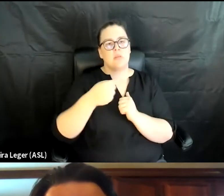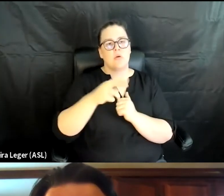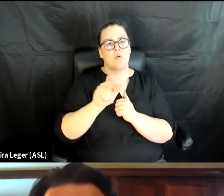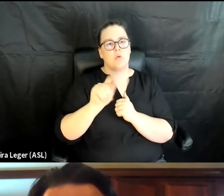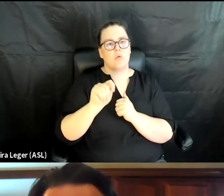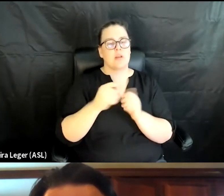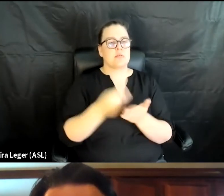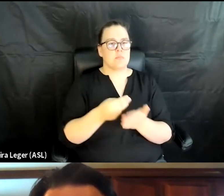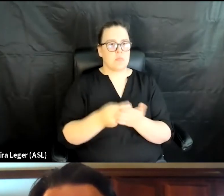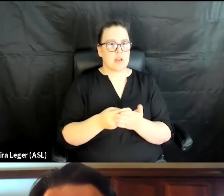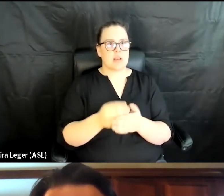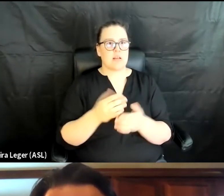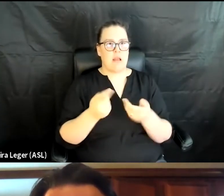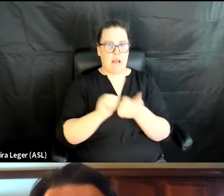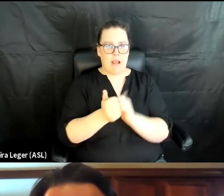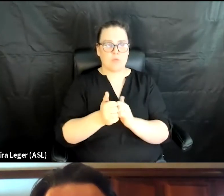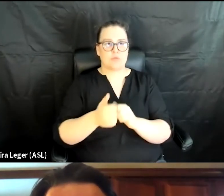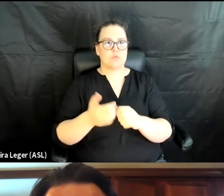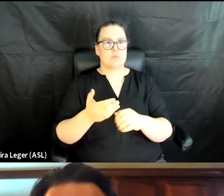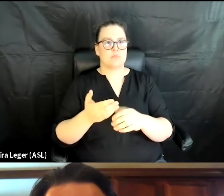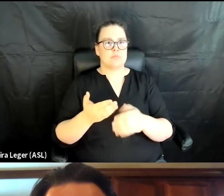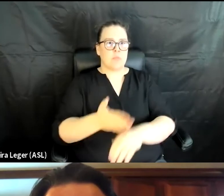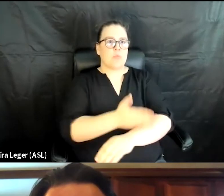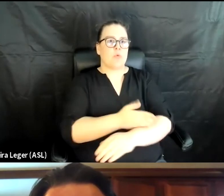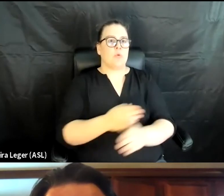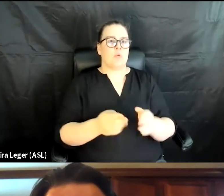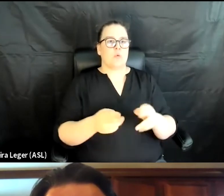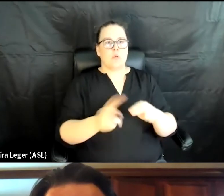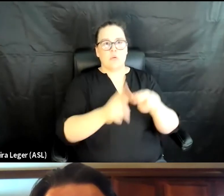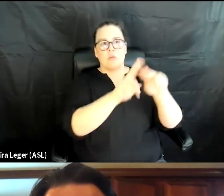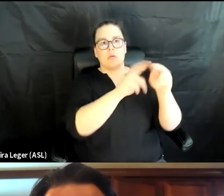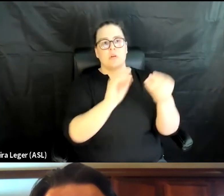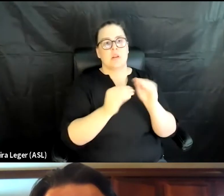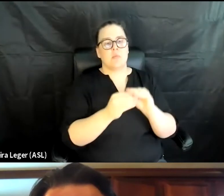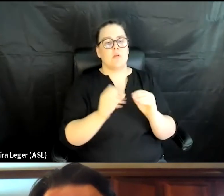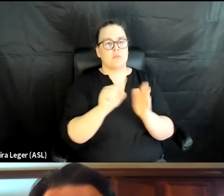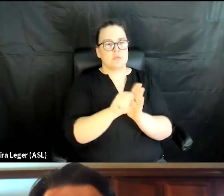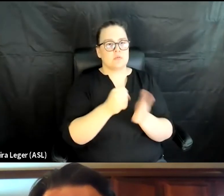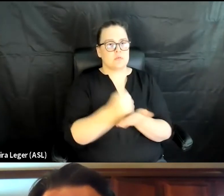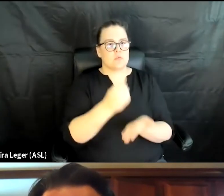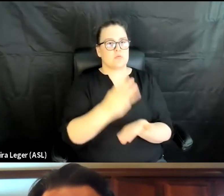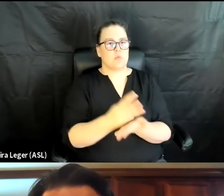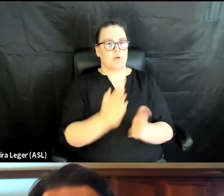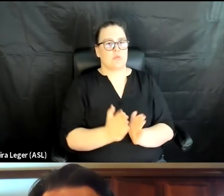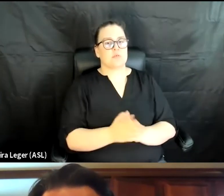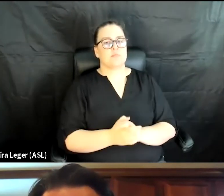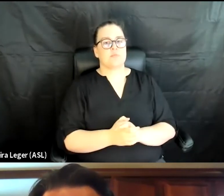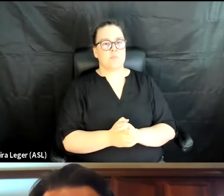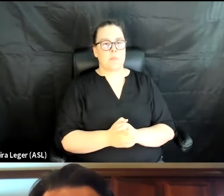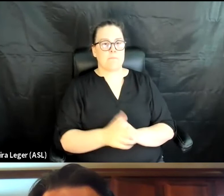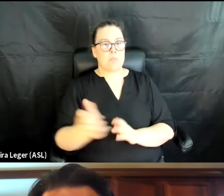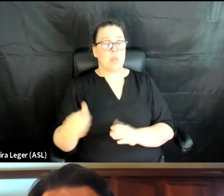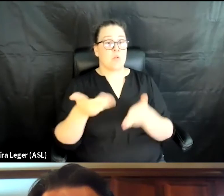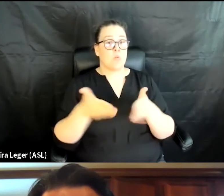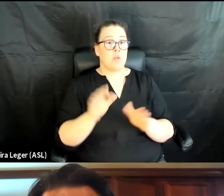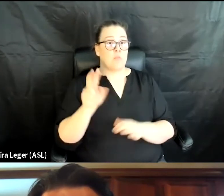increase the number of social workers in the pipeline to get people engaged. And Shirley, another way of looking at it is